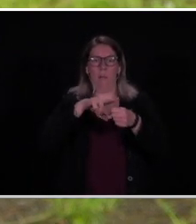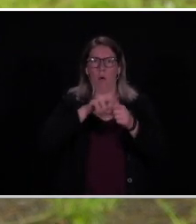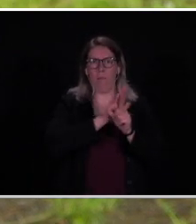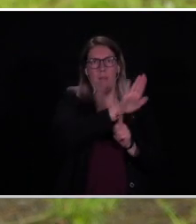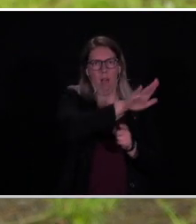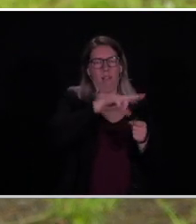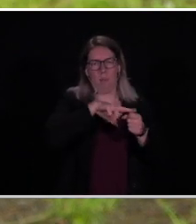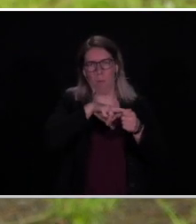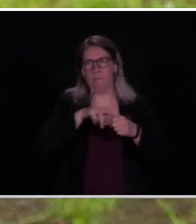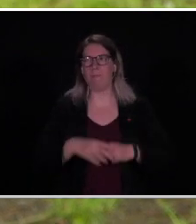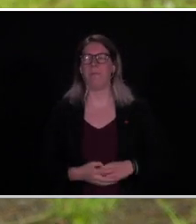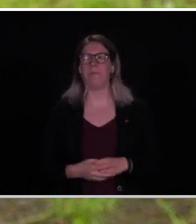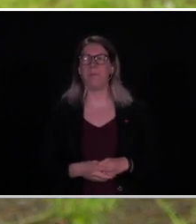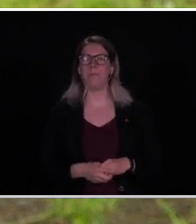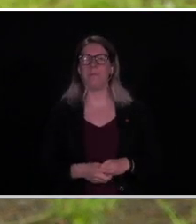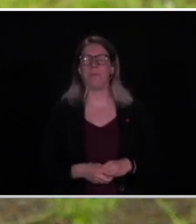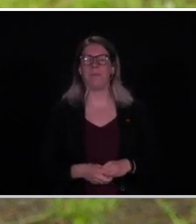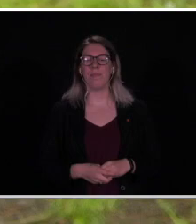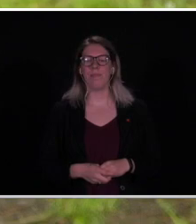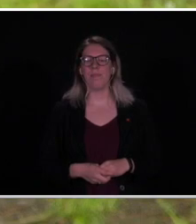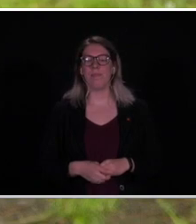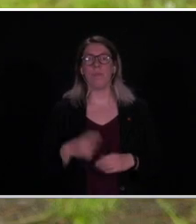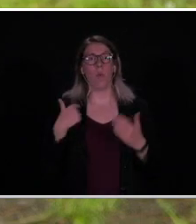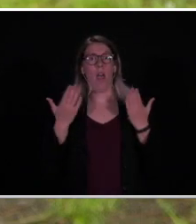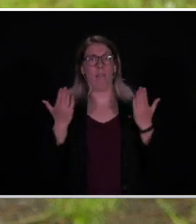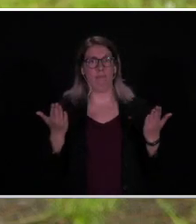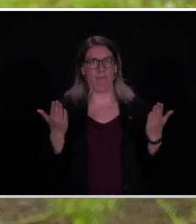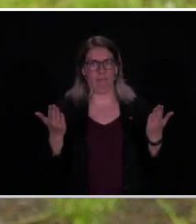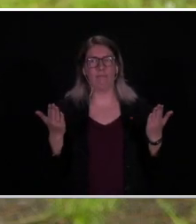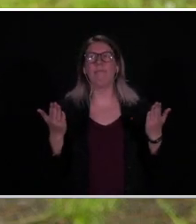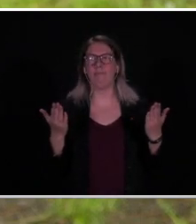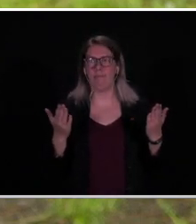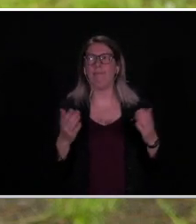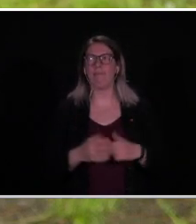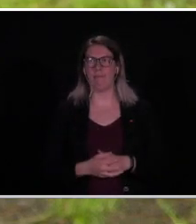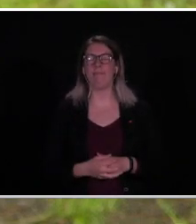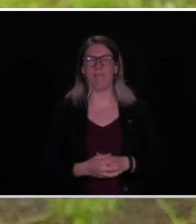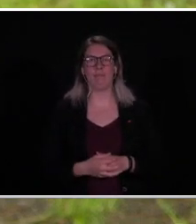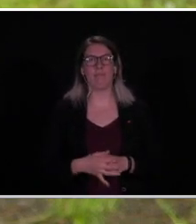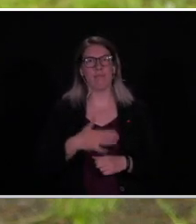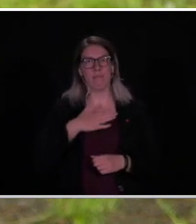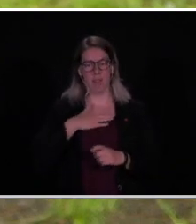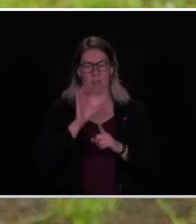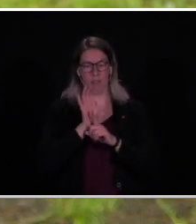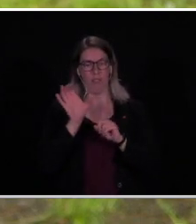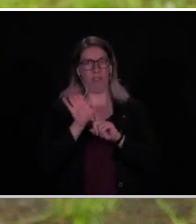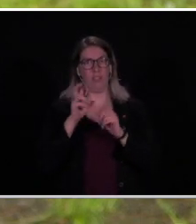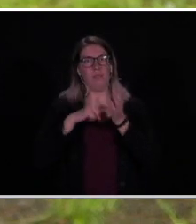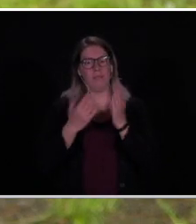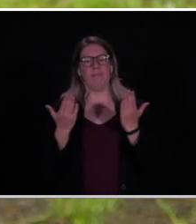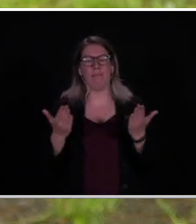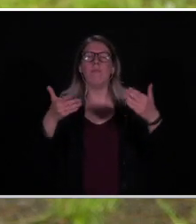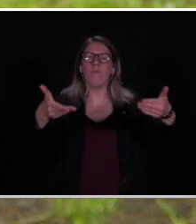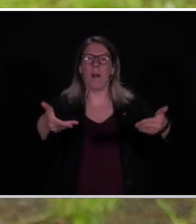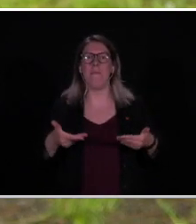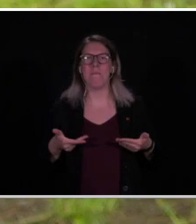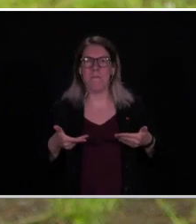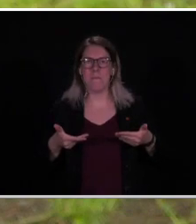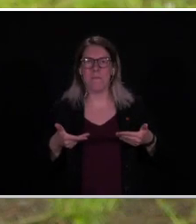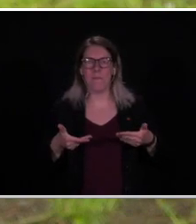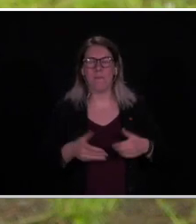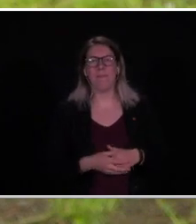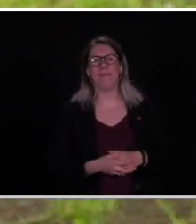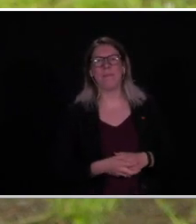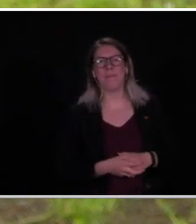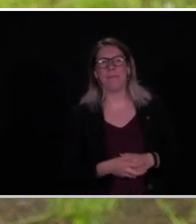people. And then I raise my hands, and this, in our way, this is a gesture of welcome.